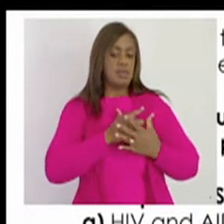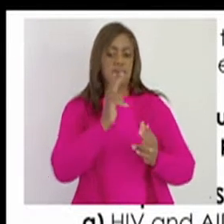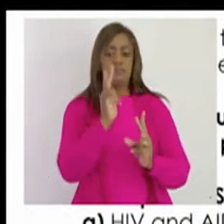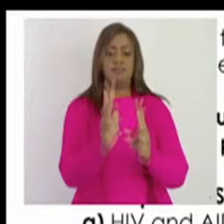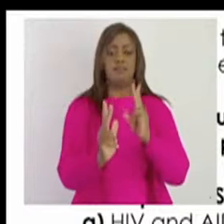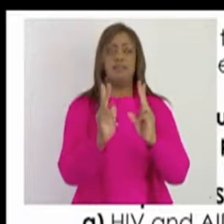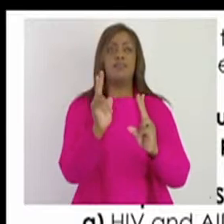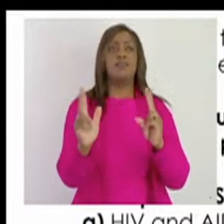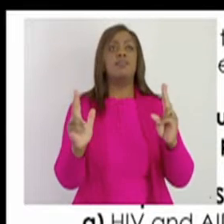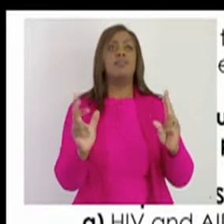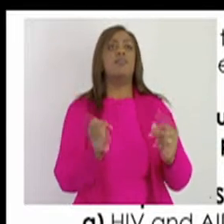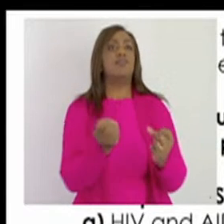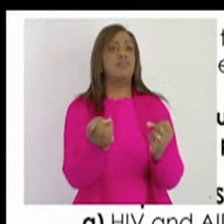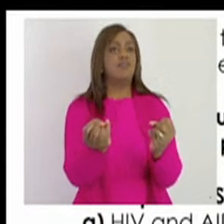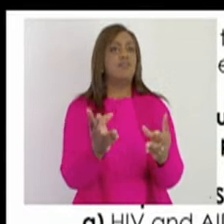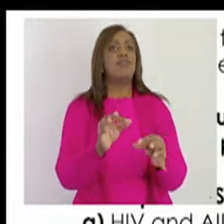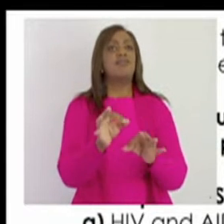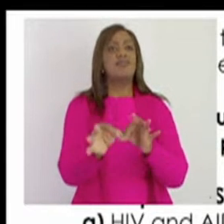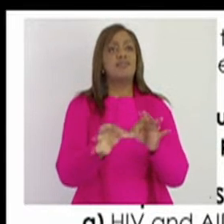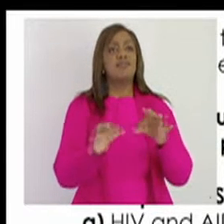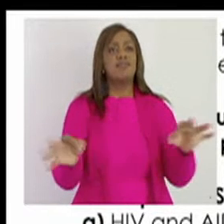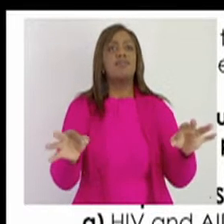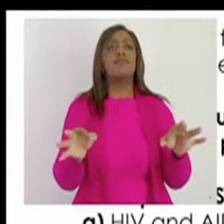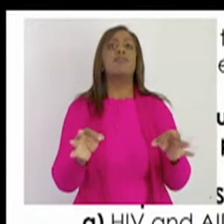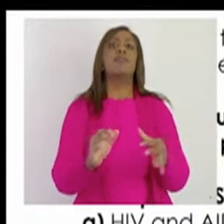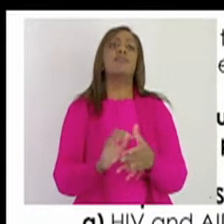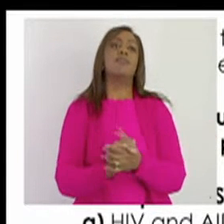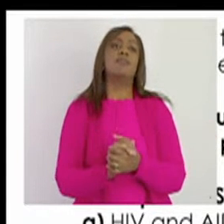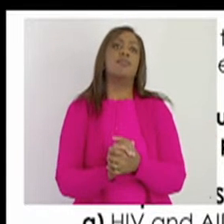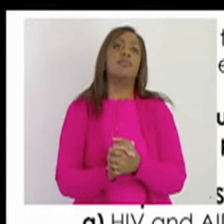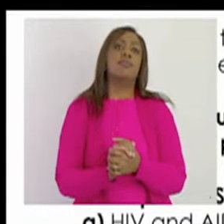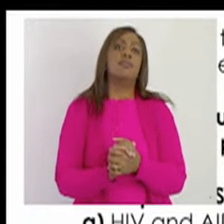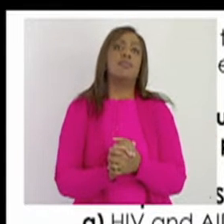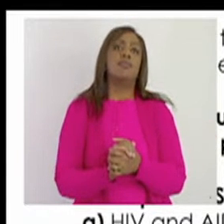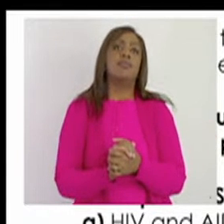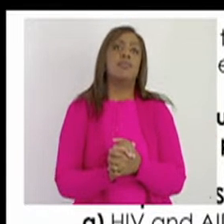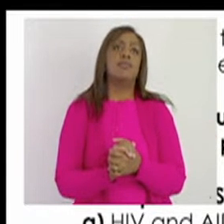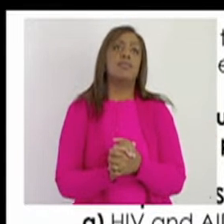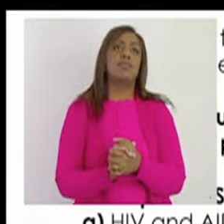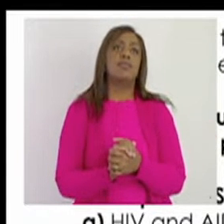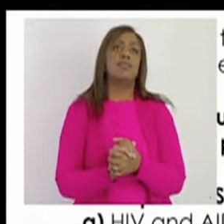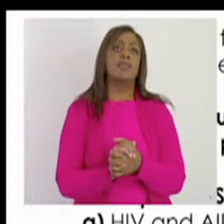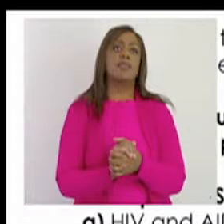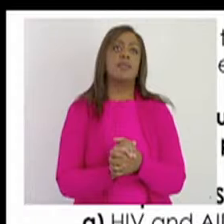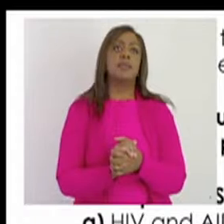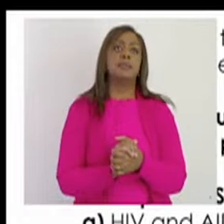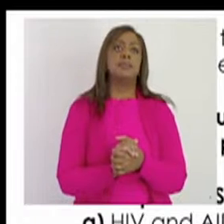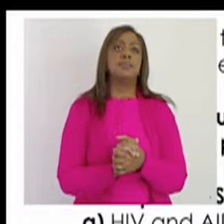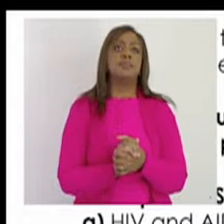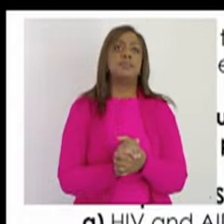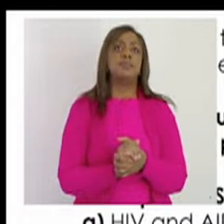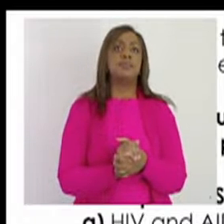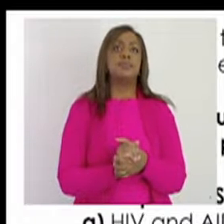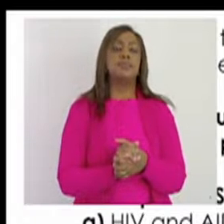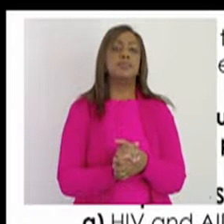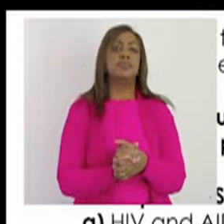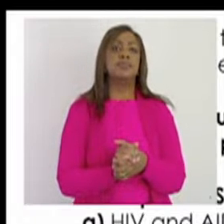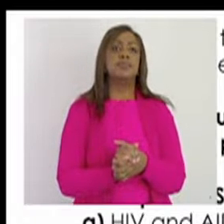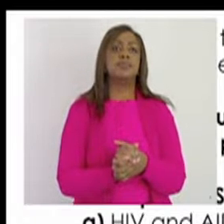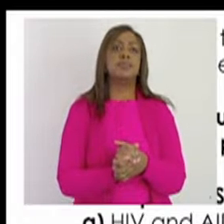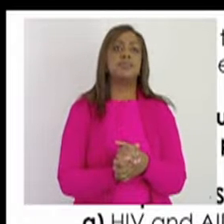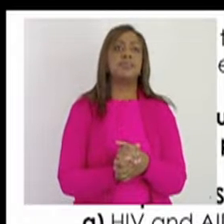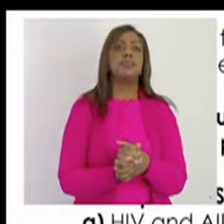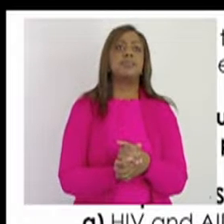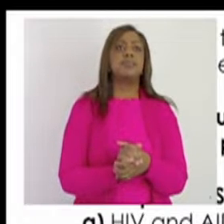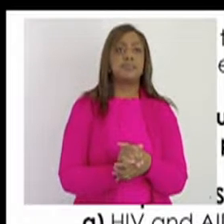of February, the day that we know as our Valentine's Day. Most of us, we give and then we receive presents